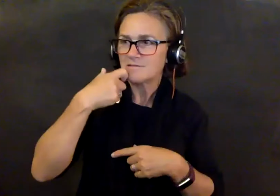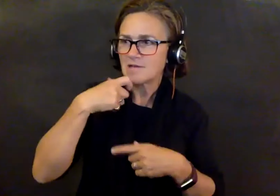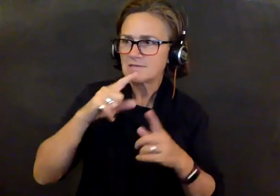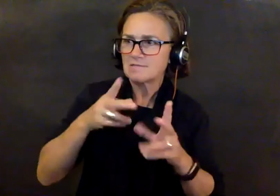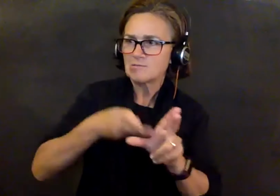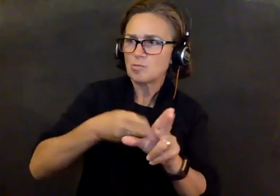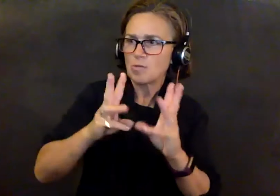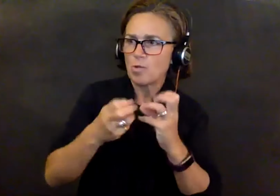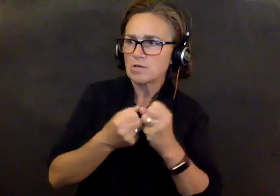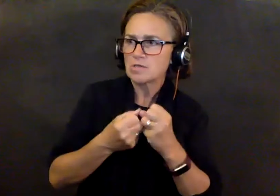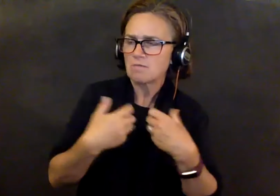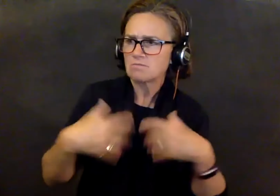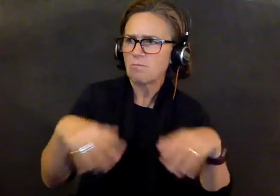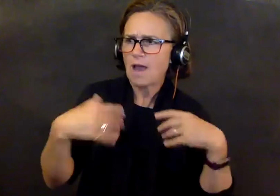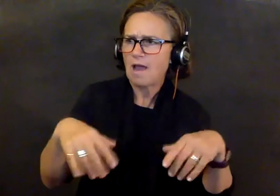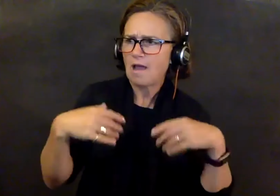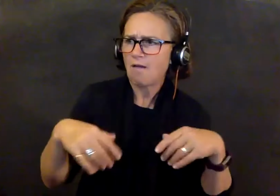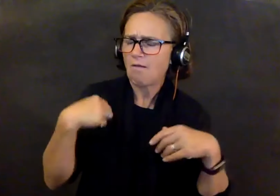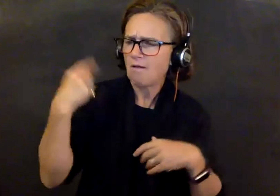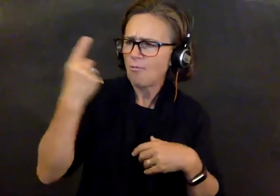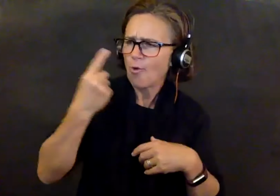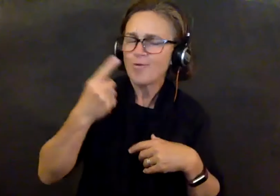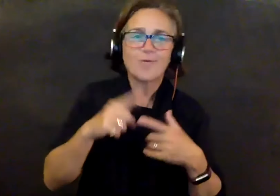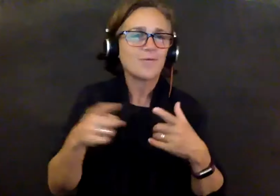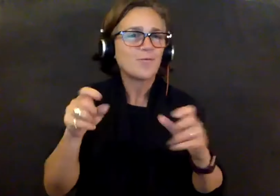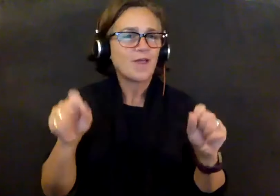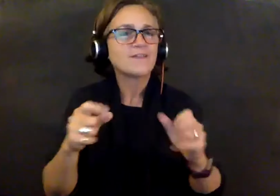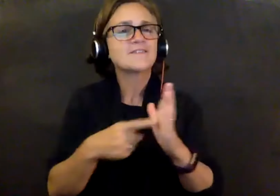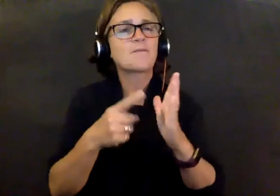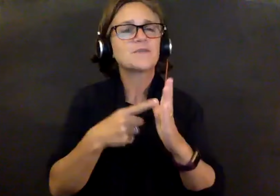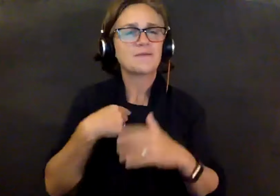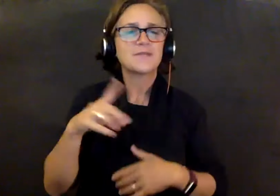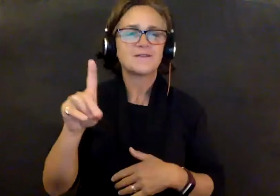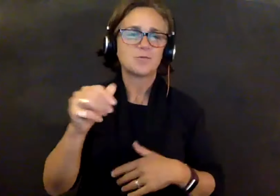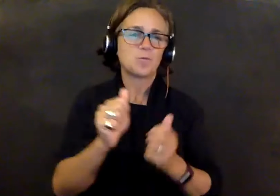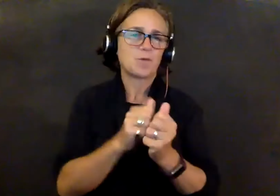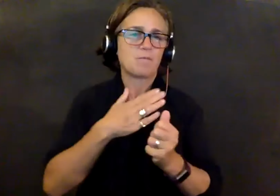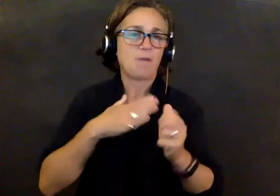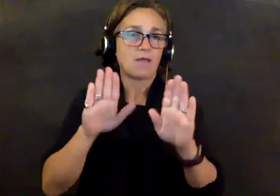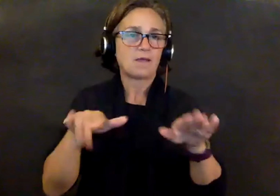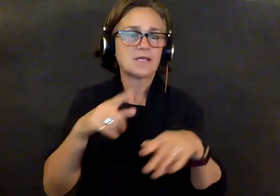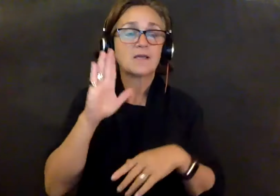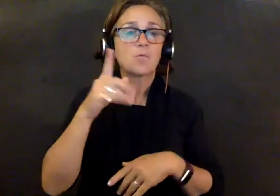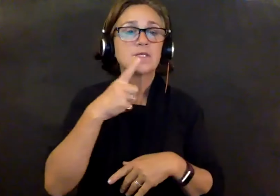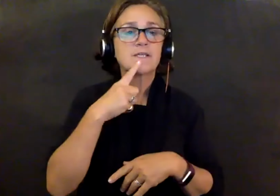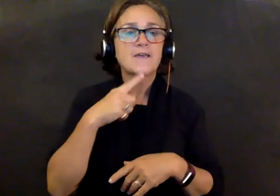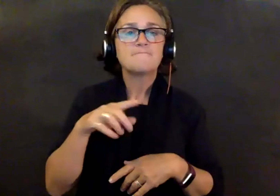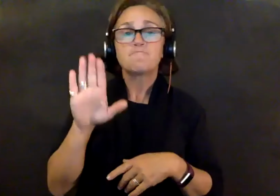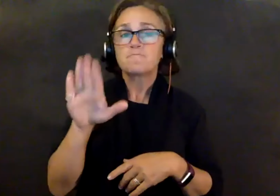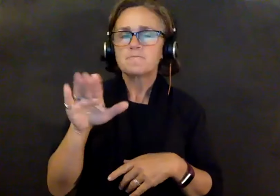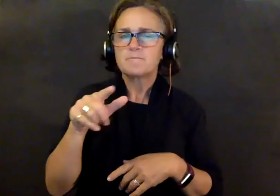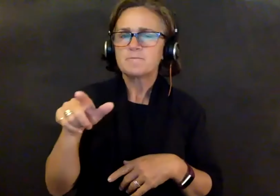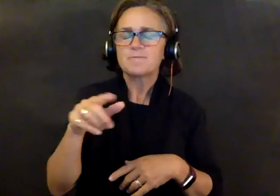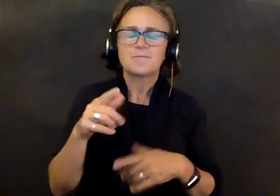may not work depending on your child. But I might say, well, today at work, I asked a teenager